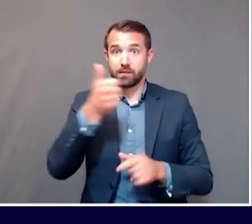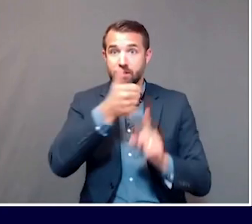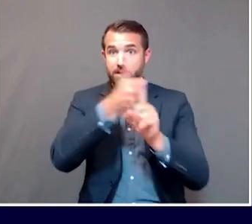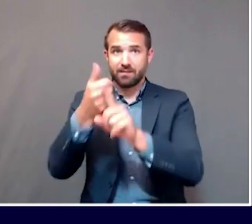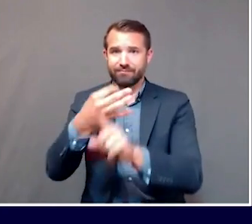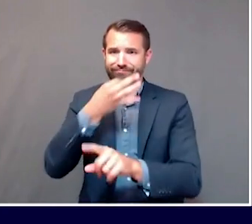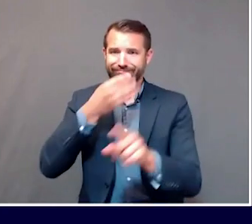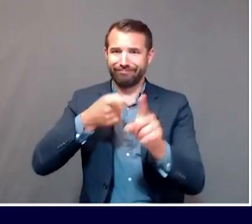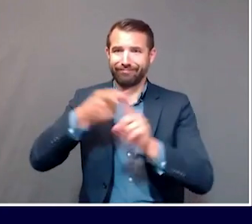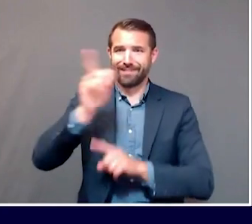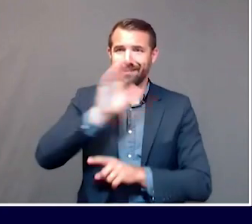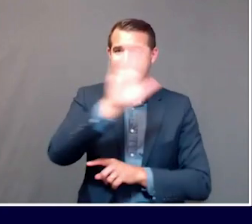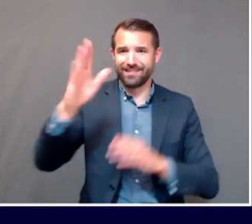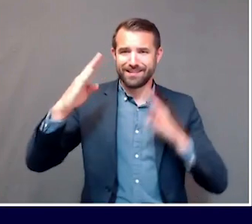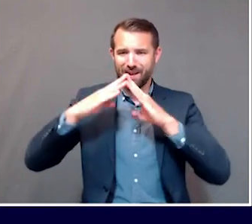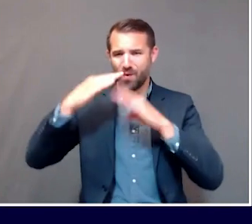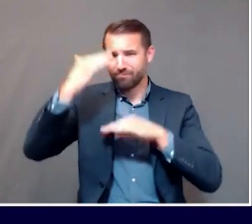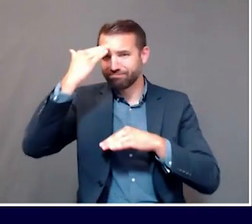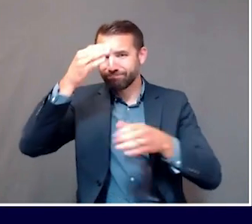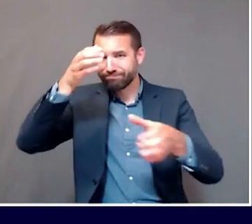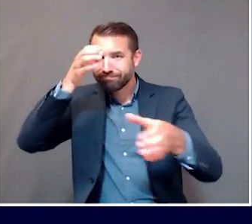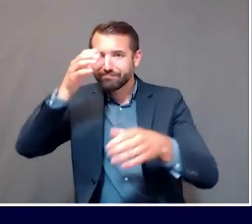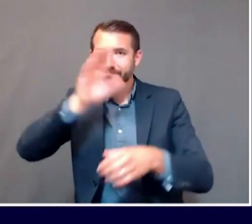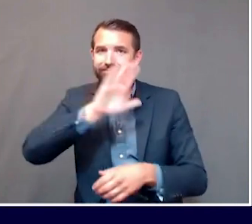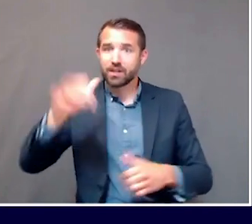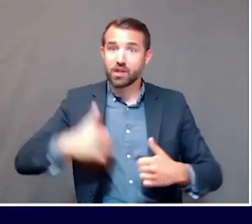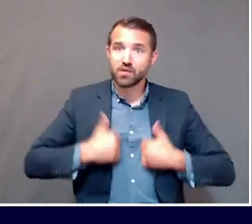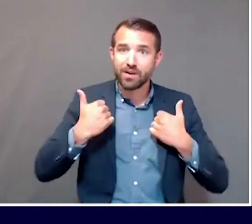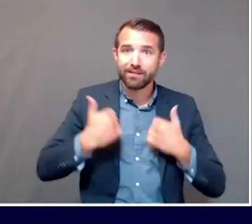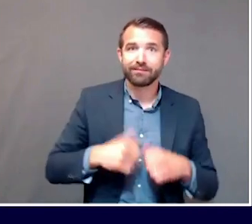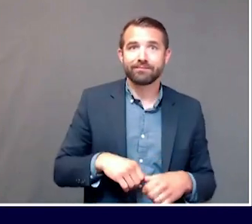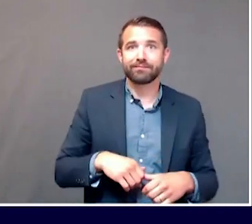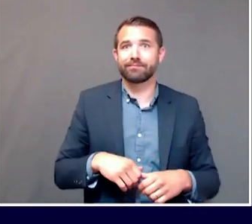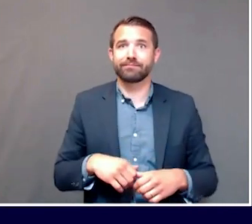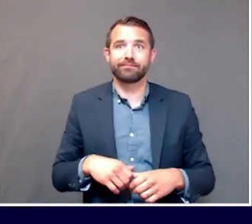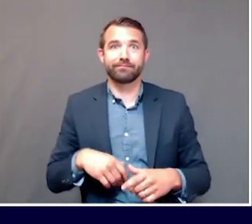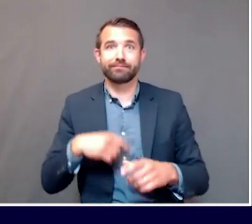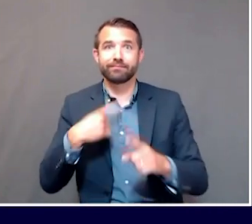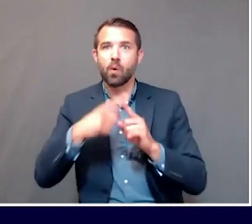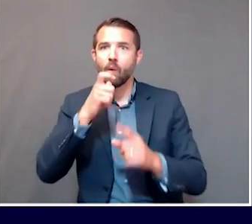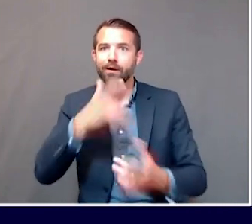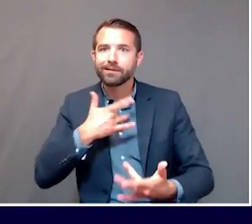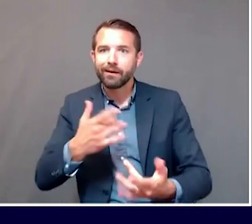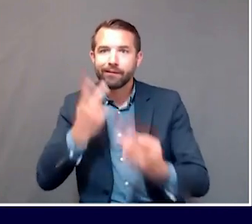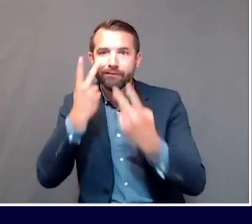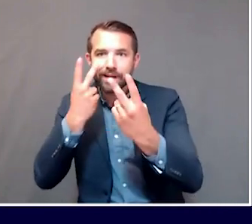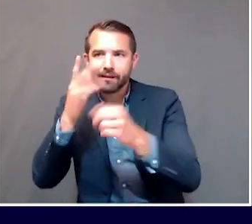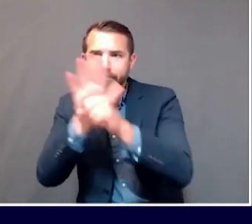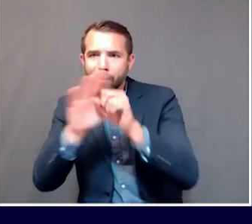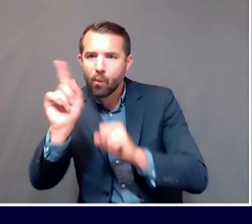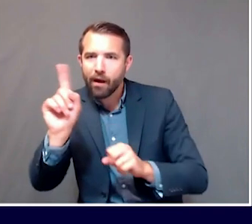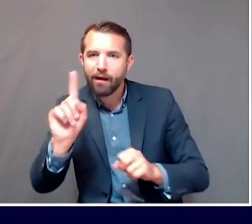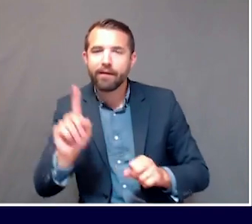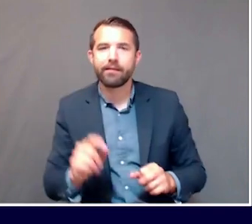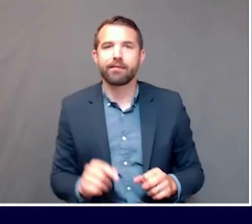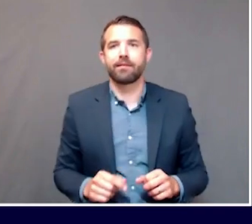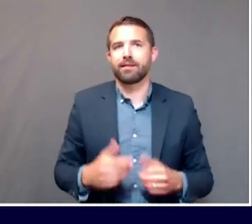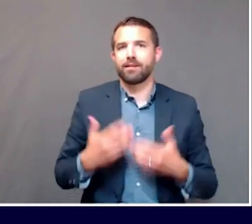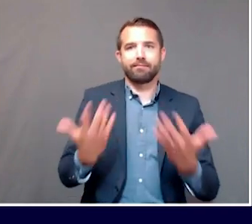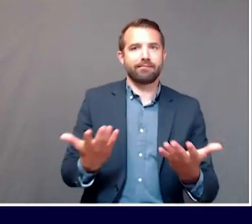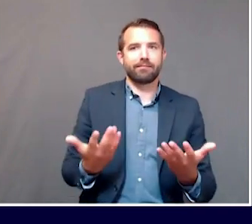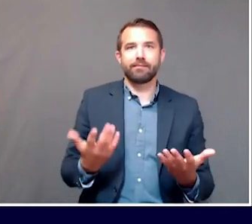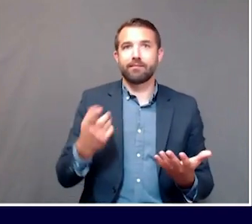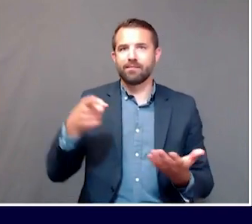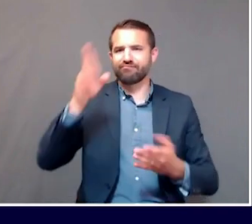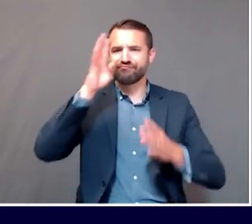about the anticipated number of visitors, and about the businesses and what their needs are. We invited them to be creative and make their